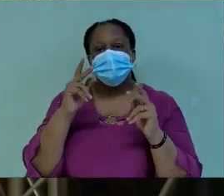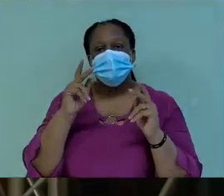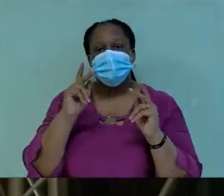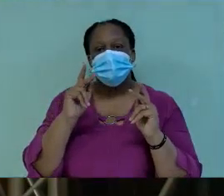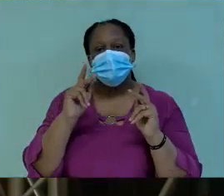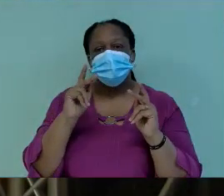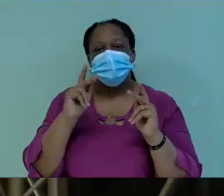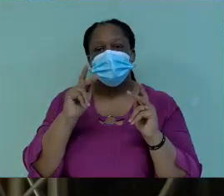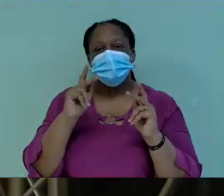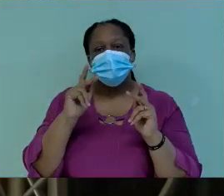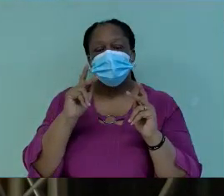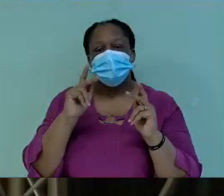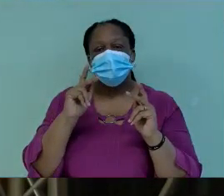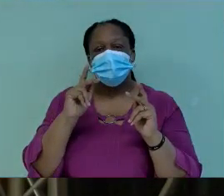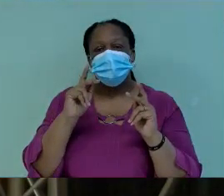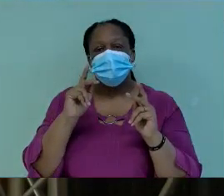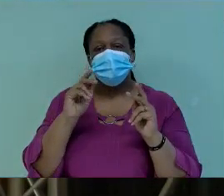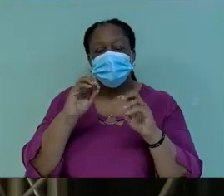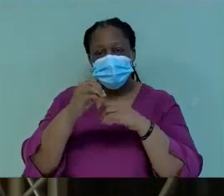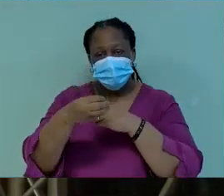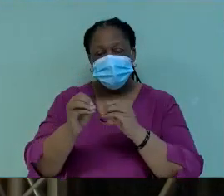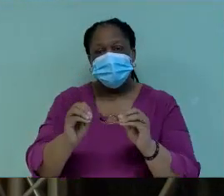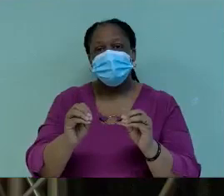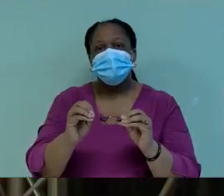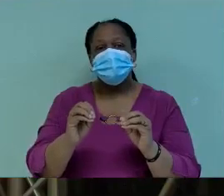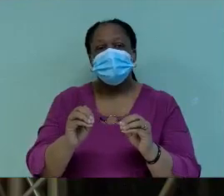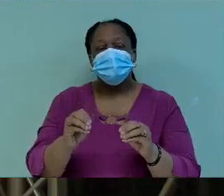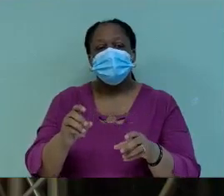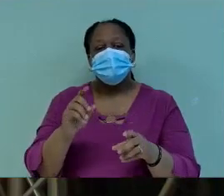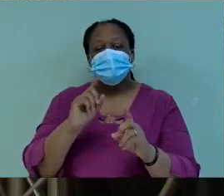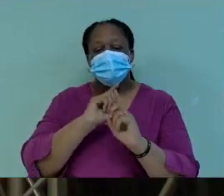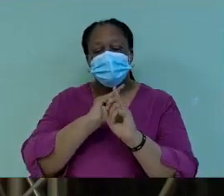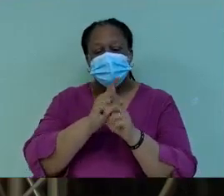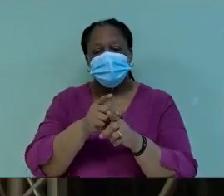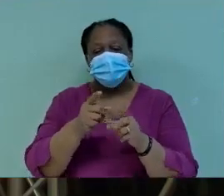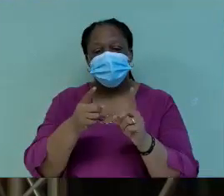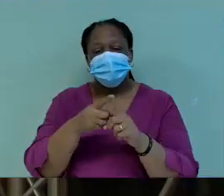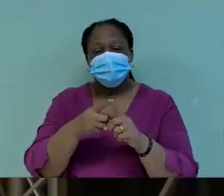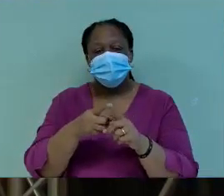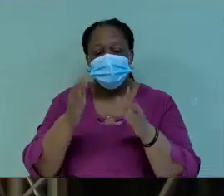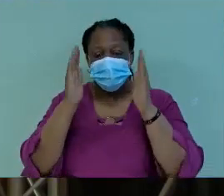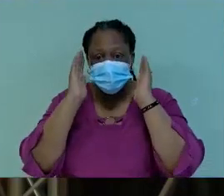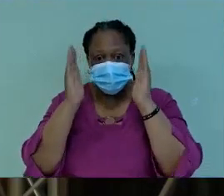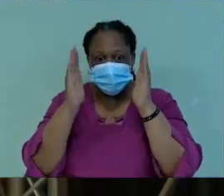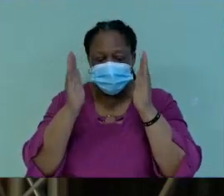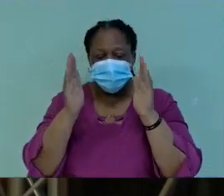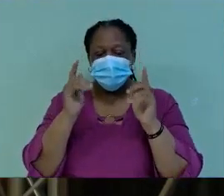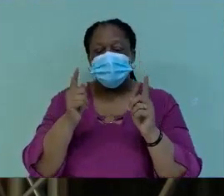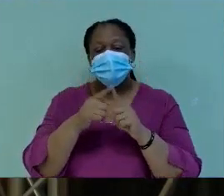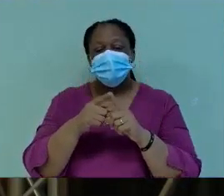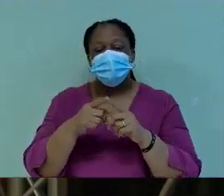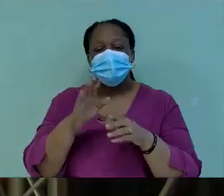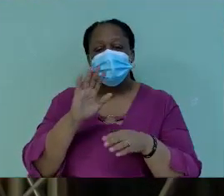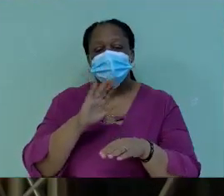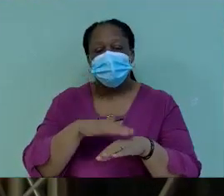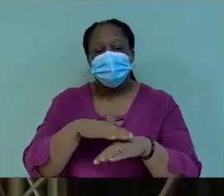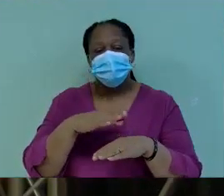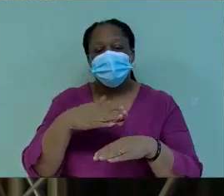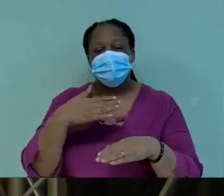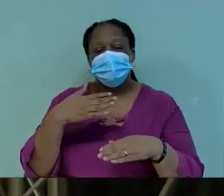and contribute to a broader response that focuses on the well-being of our employees.